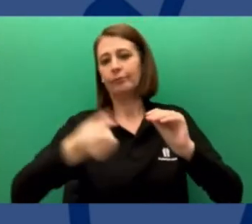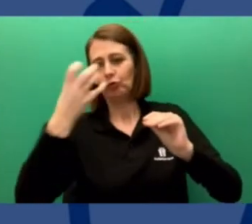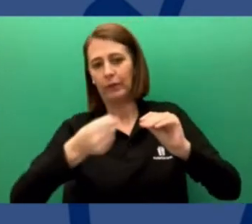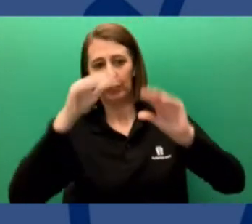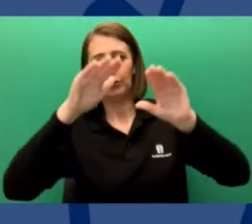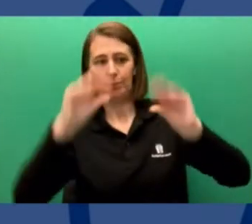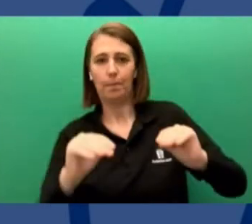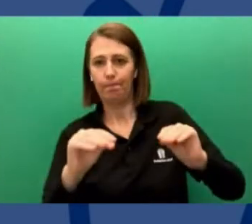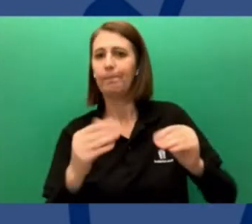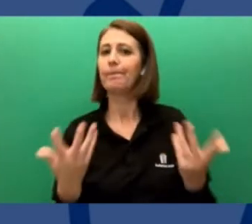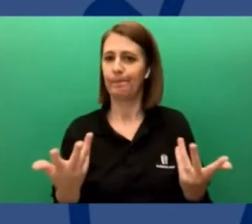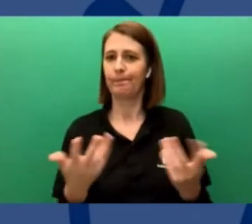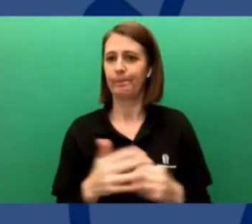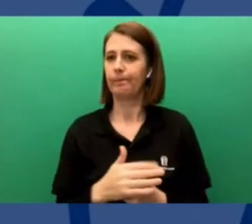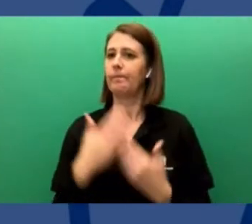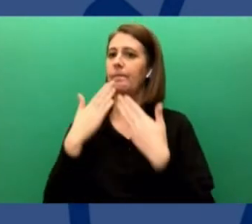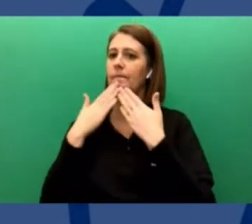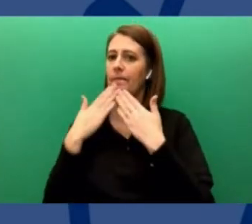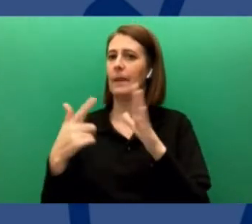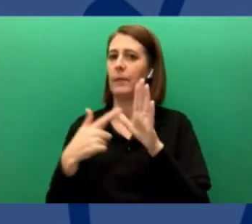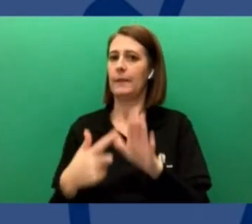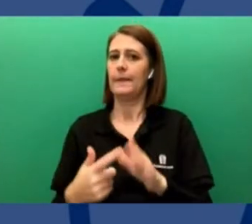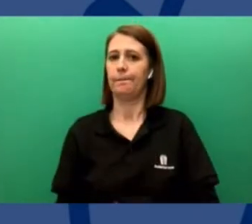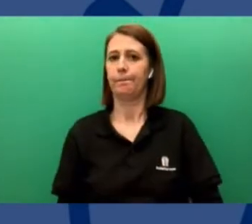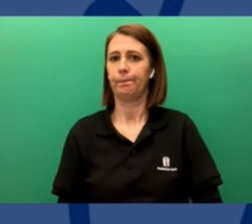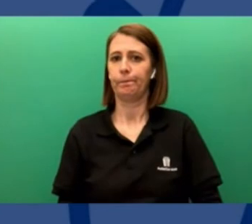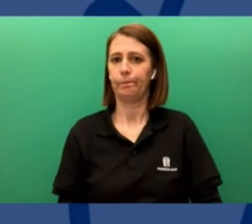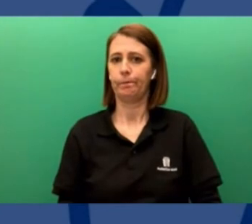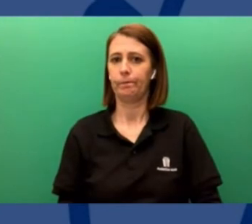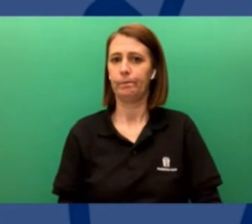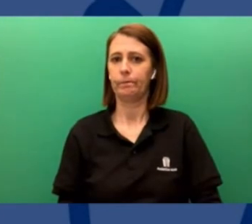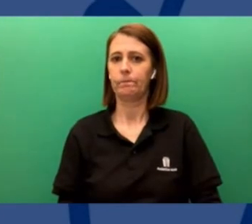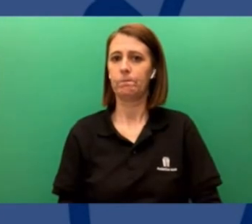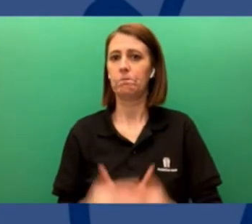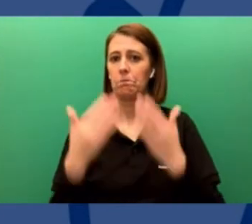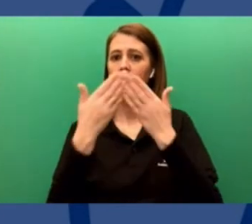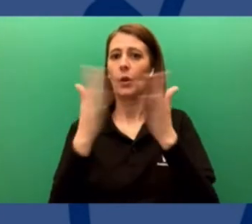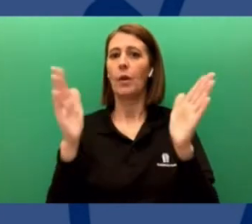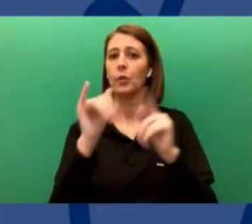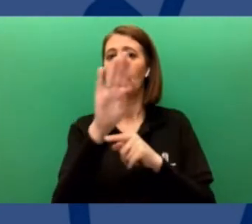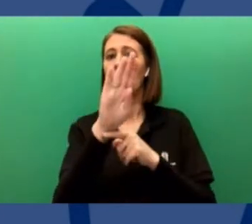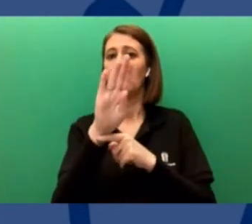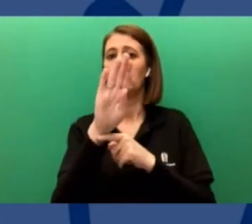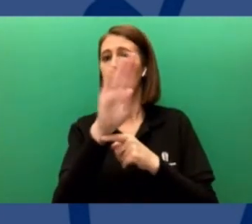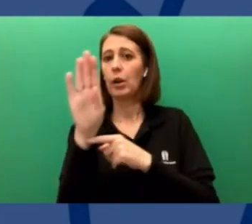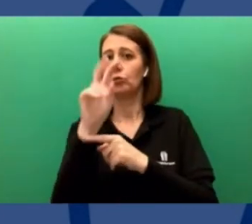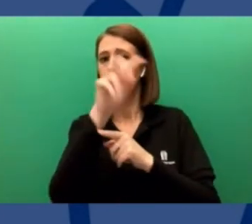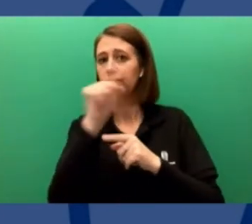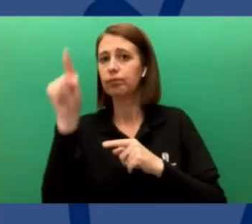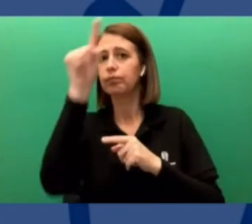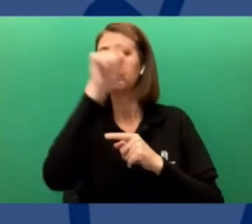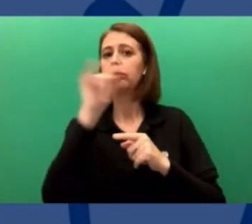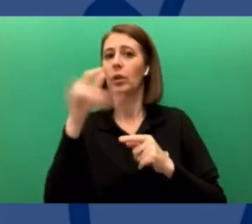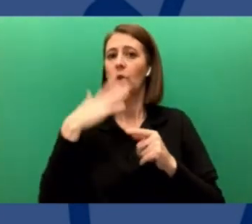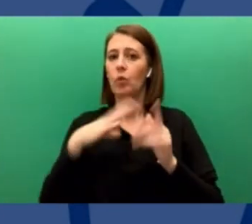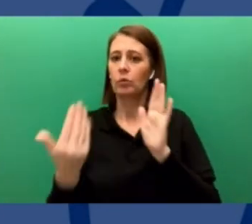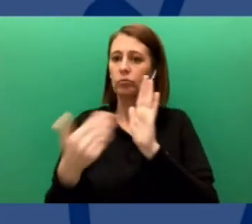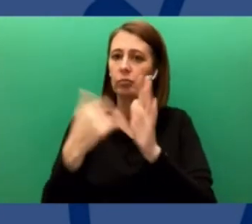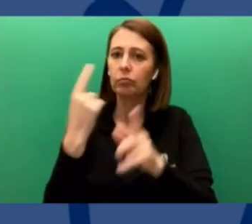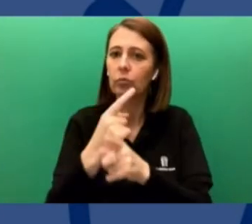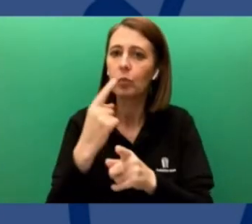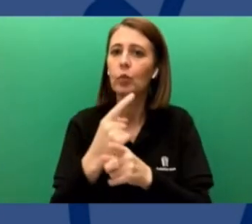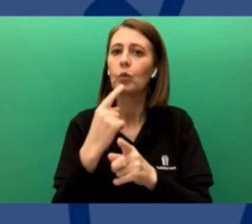Fantastic. Thank you for that answer, Michael. I'll now throw it open to the panel for anything that they'd like to reiterate or any